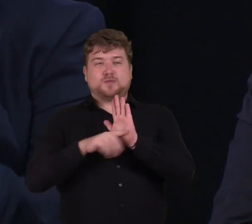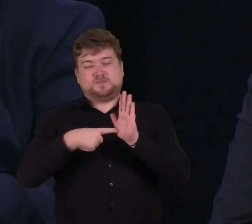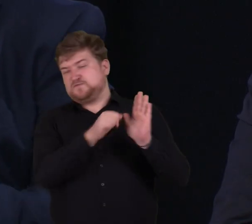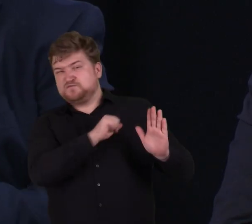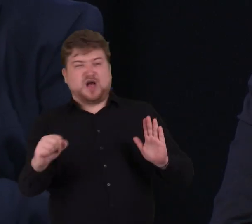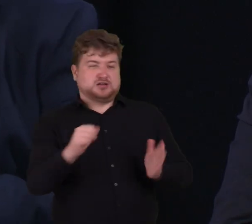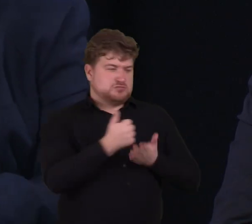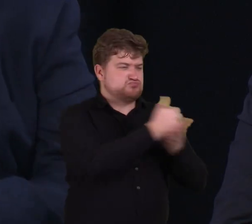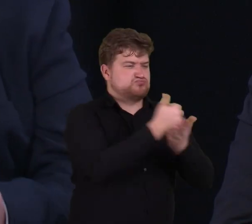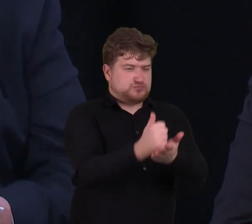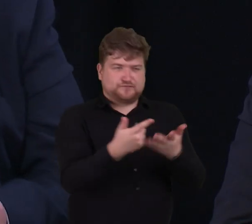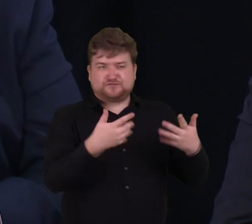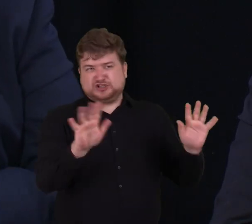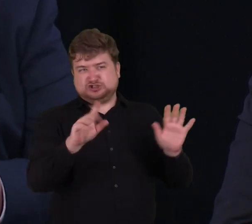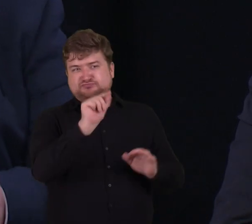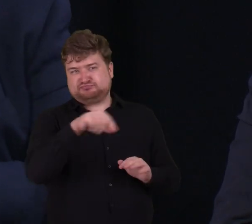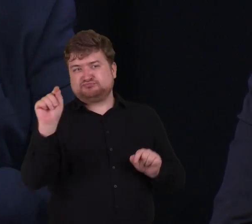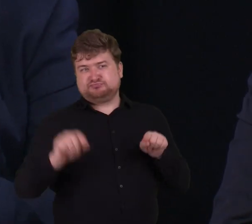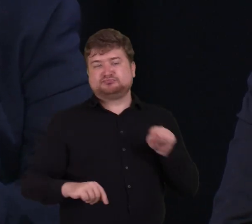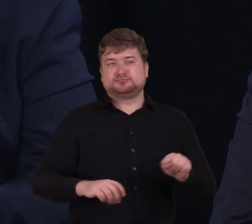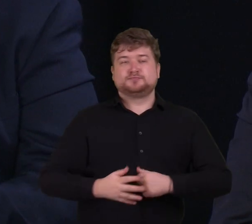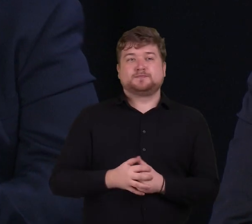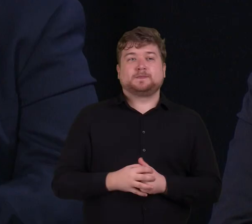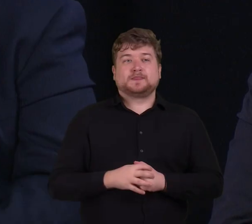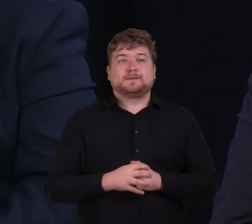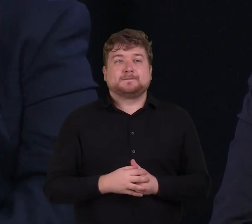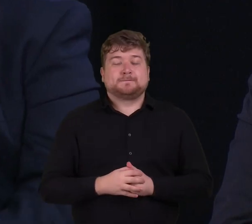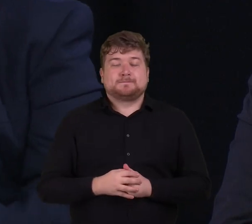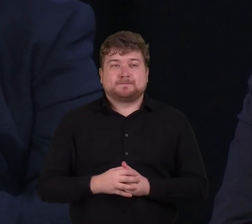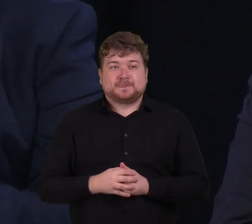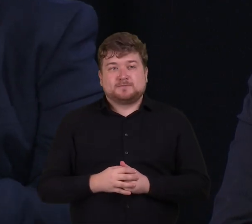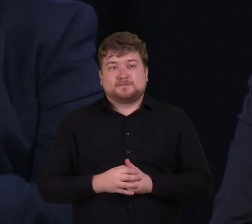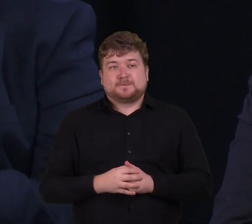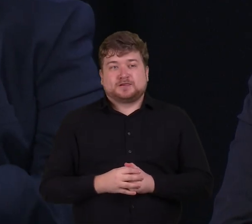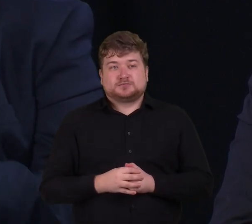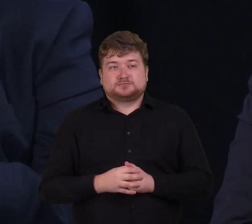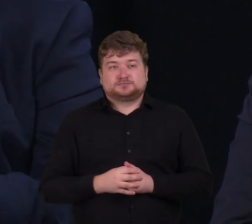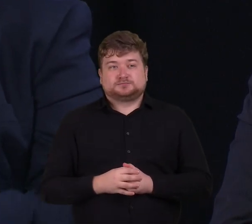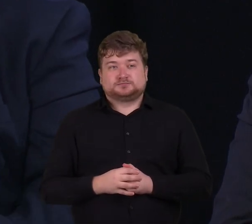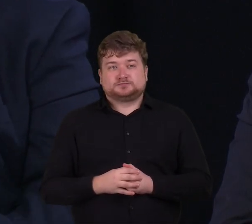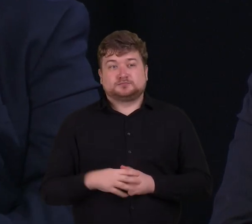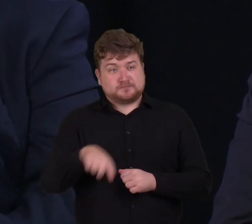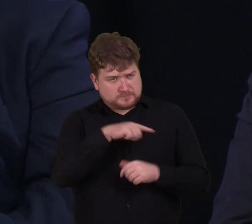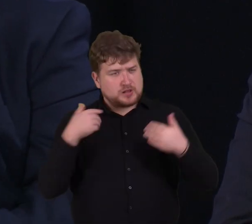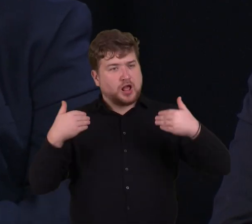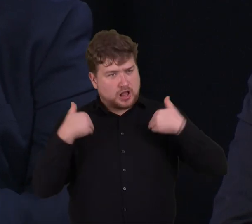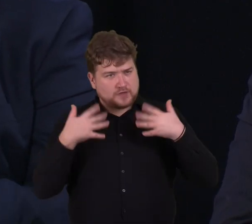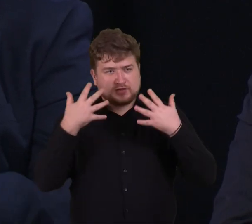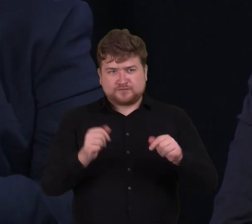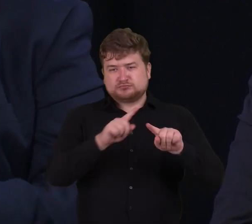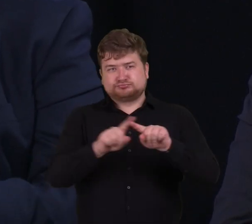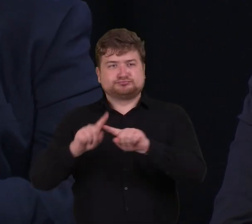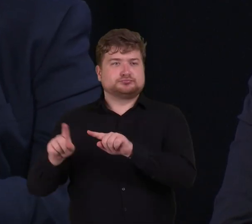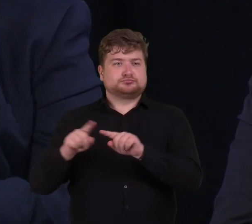environmental associations, and other groups, and 17 municipalities. And that's why this ITI